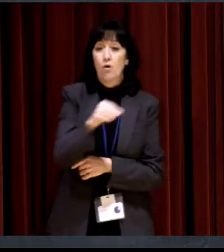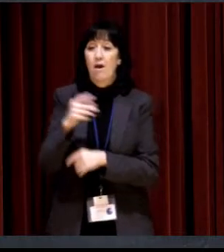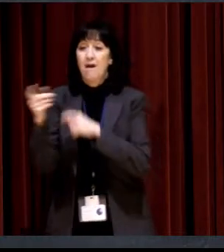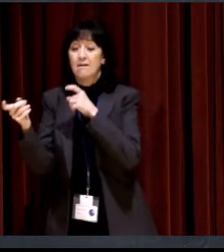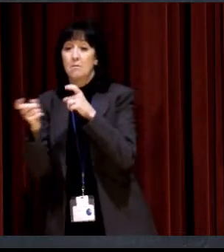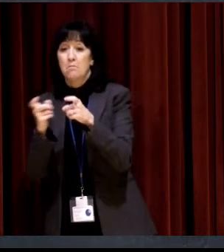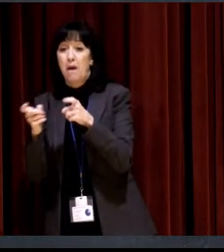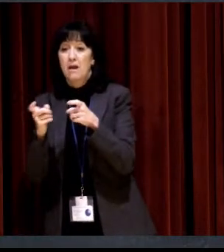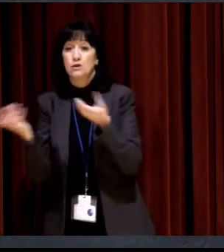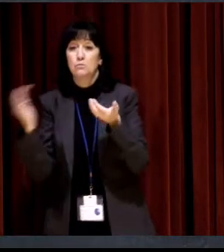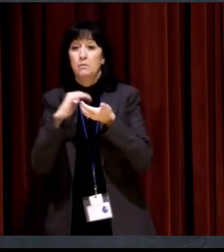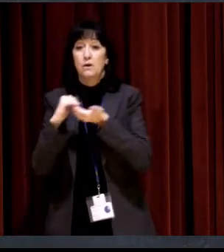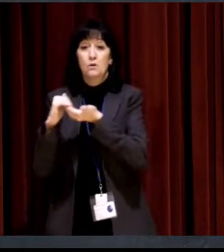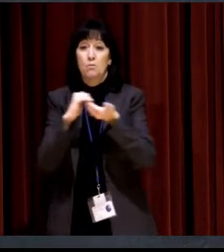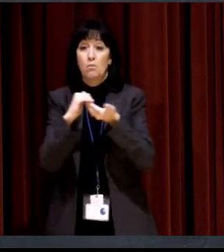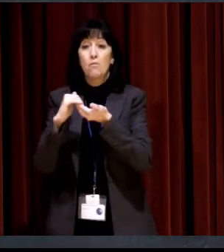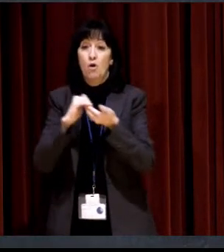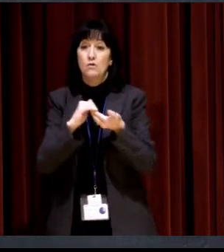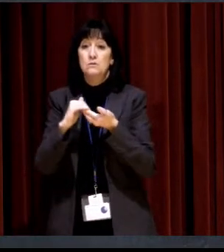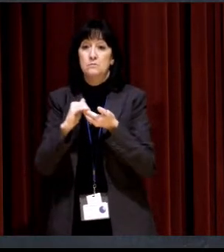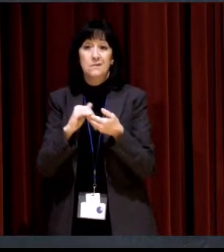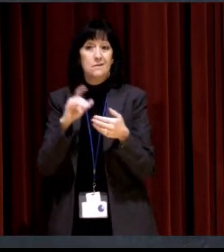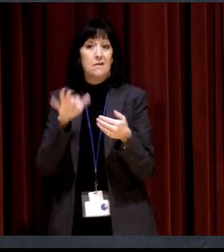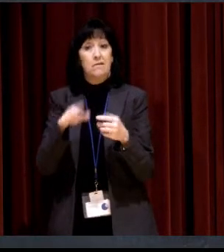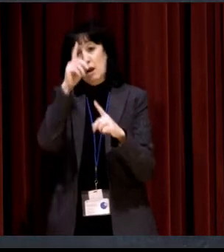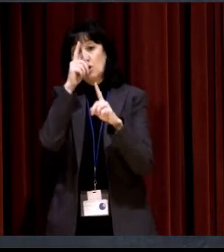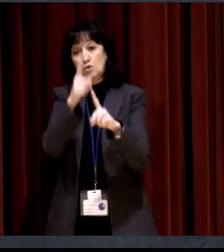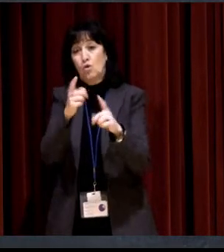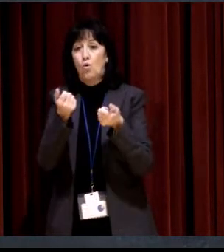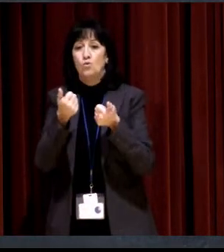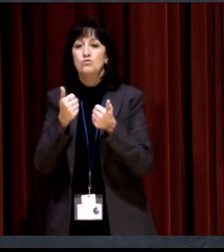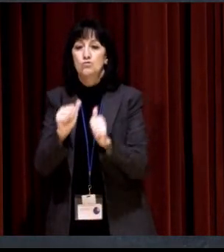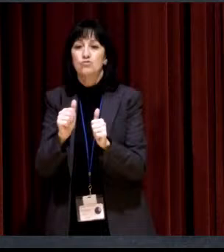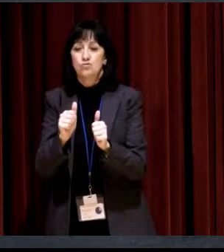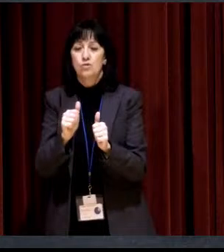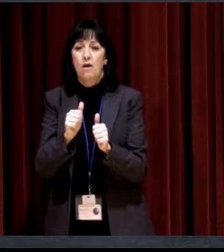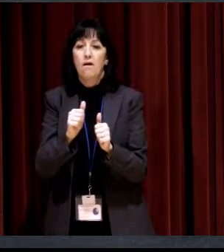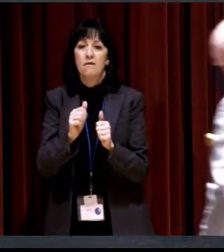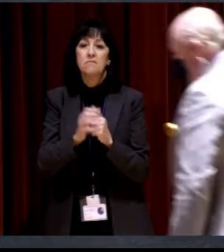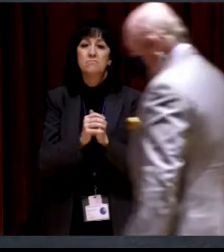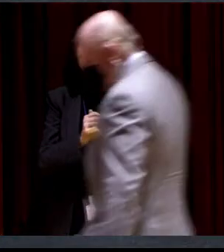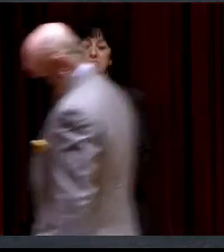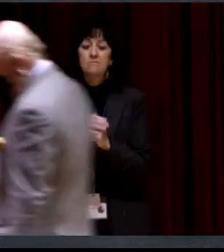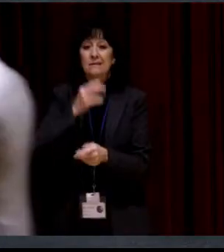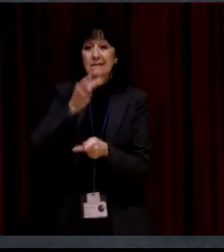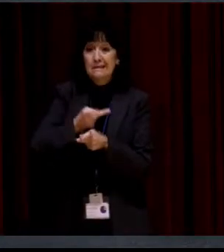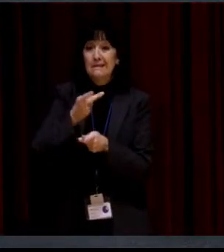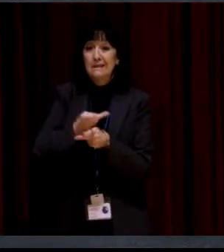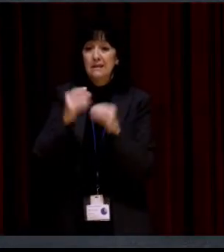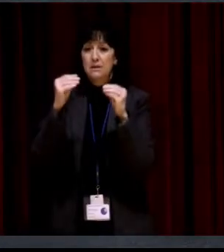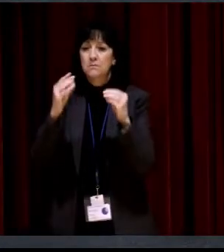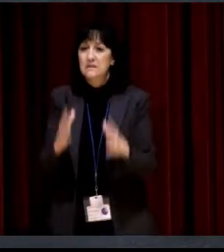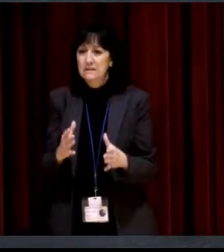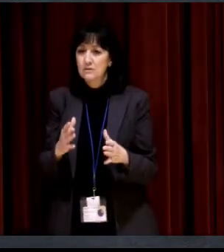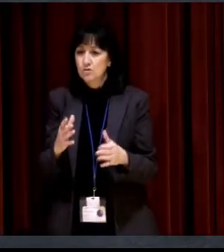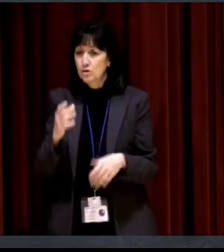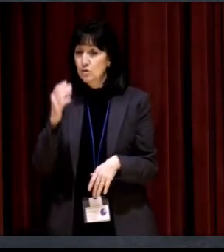teachers, but I know that educators are in high demand, but there are very few of them. So what